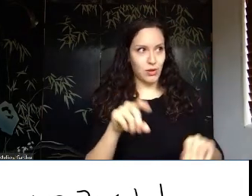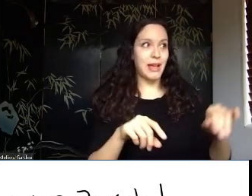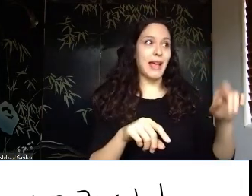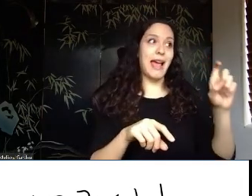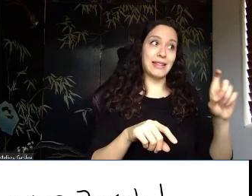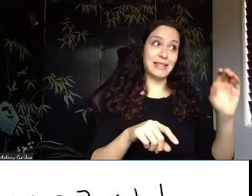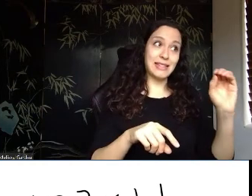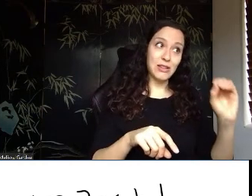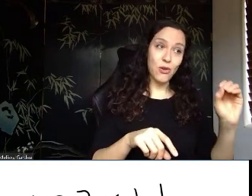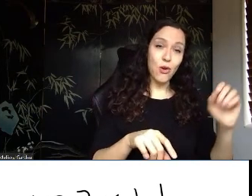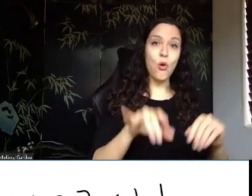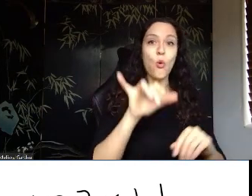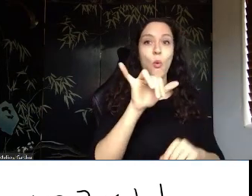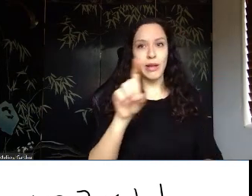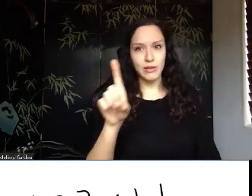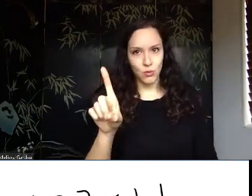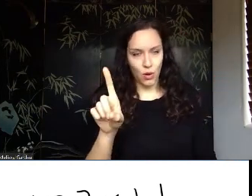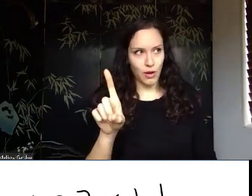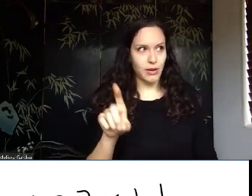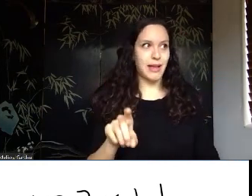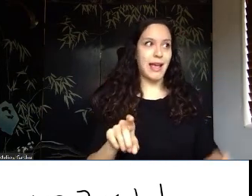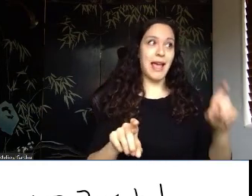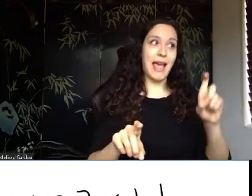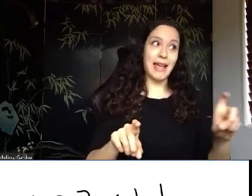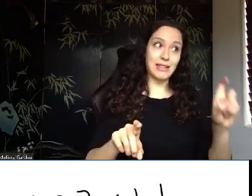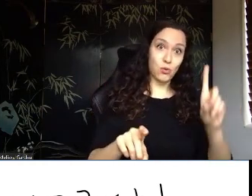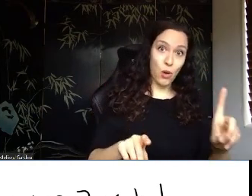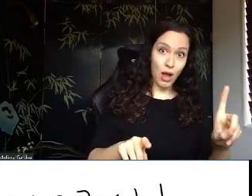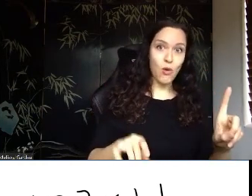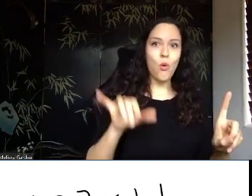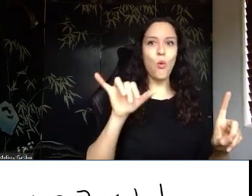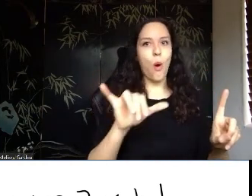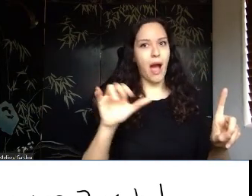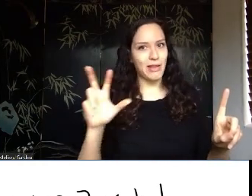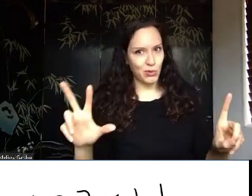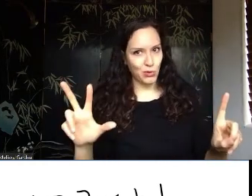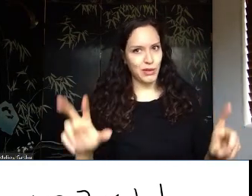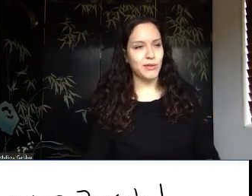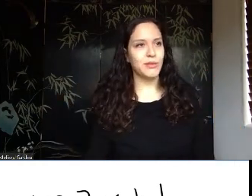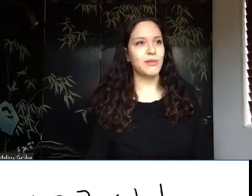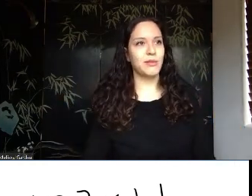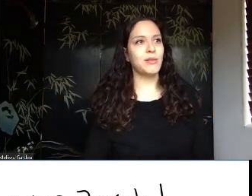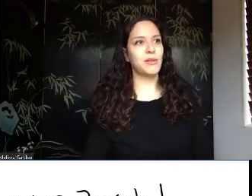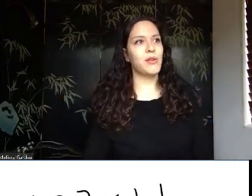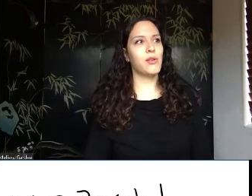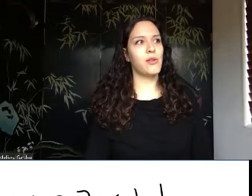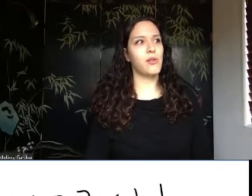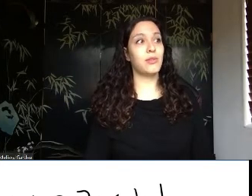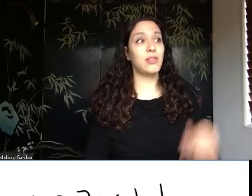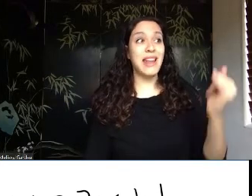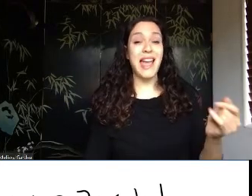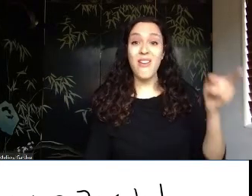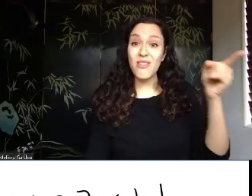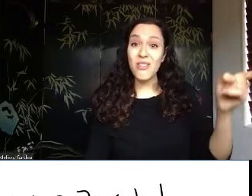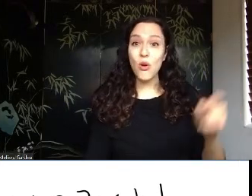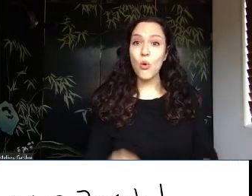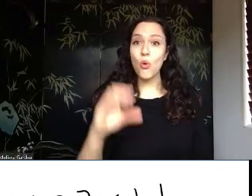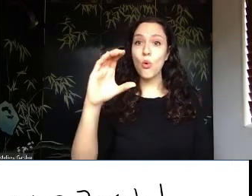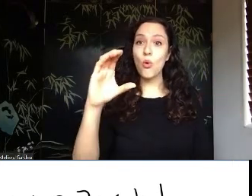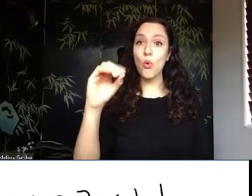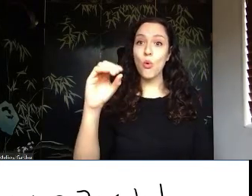1. When x is 1, y is 3. So these turn into